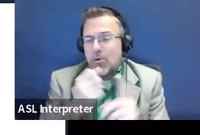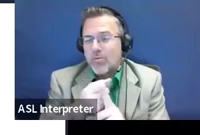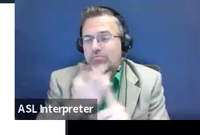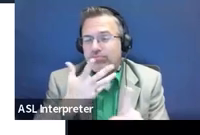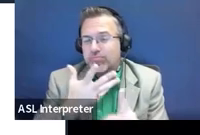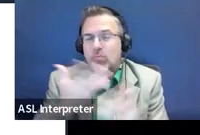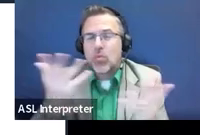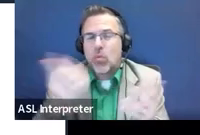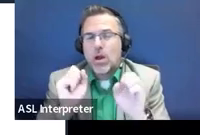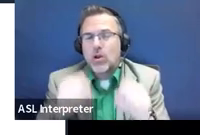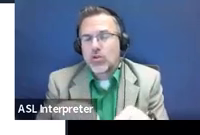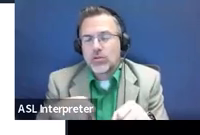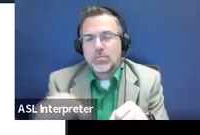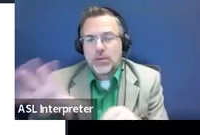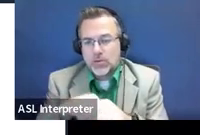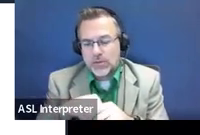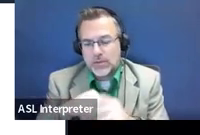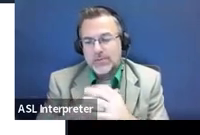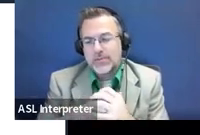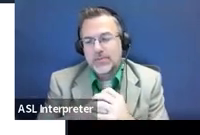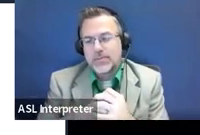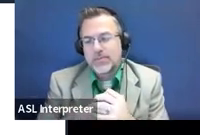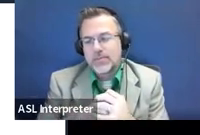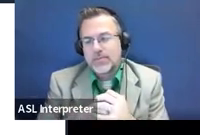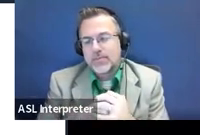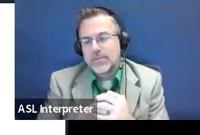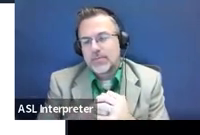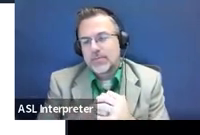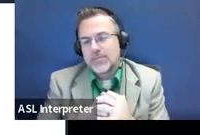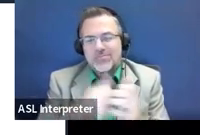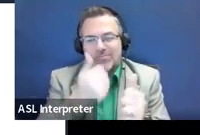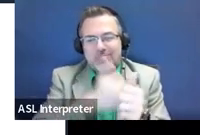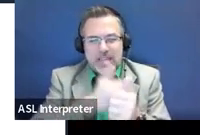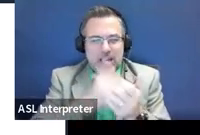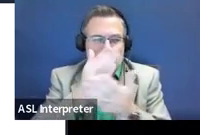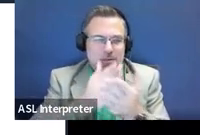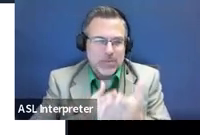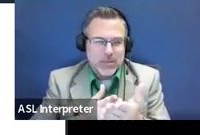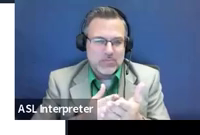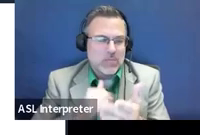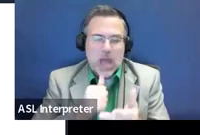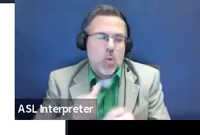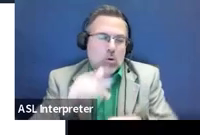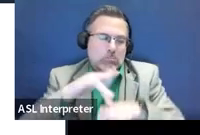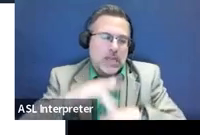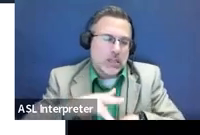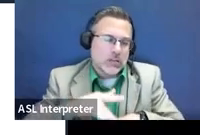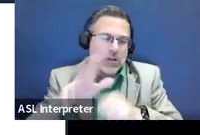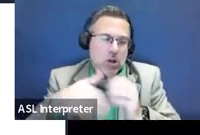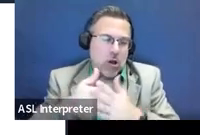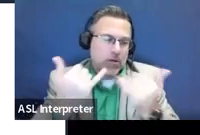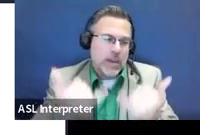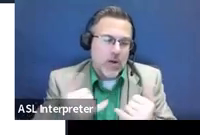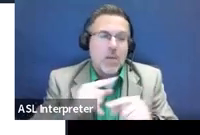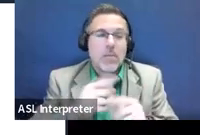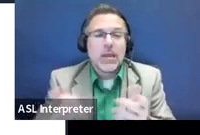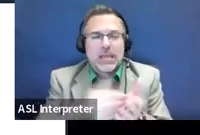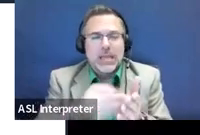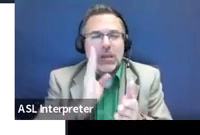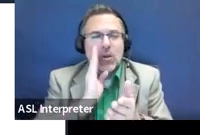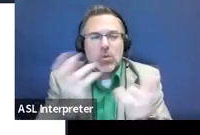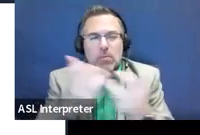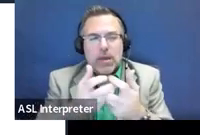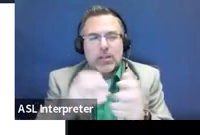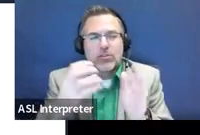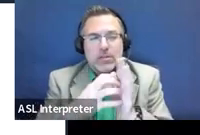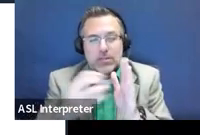in here. So it goes through each piece. I won't go through each one. But again, it's going to match